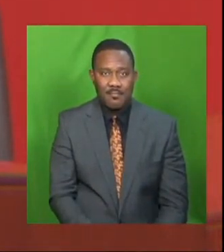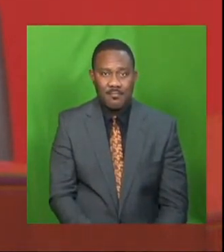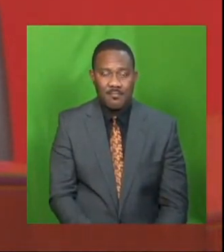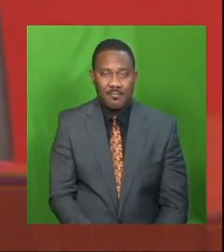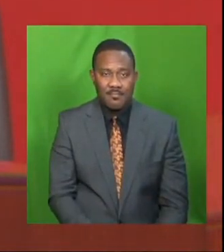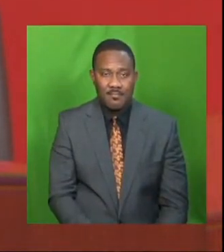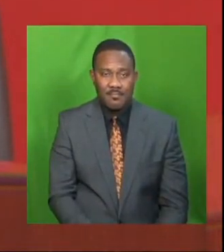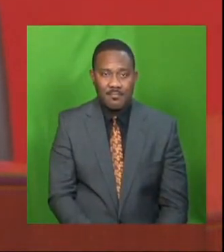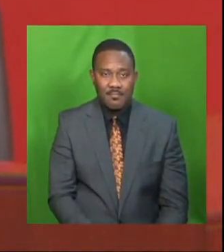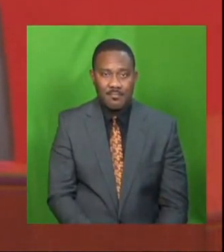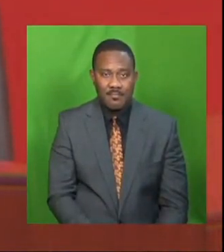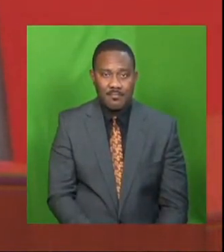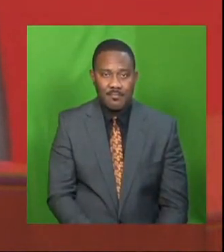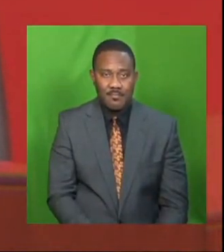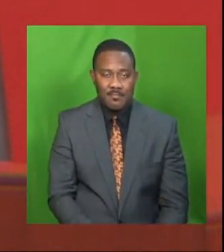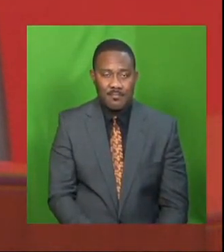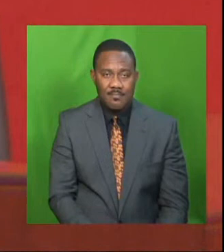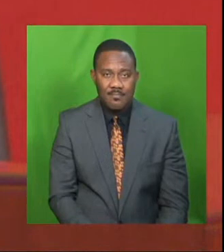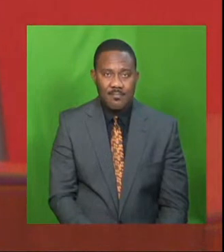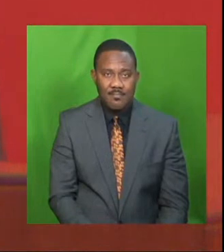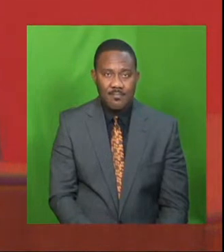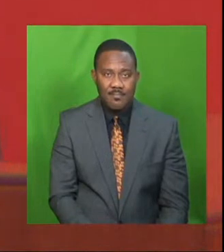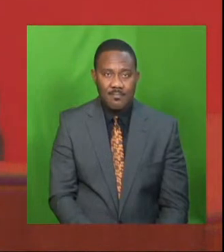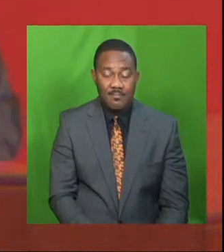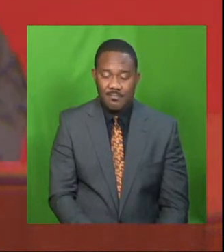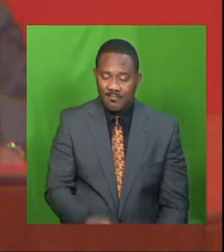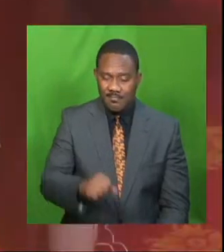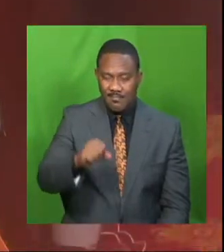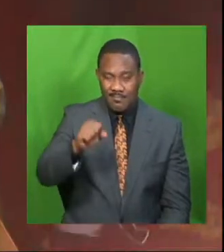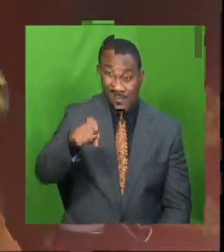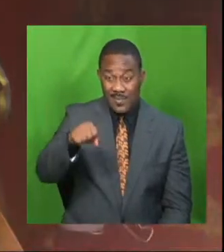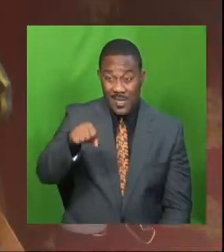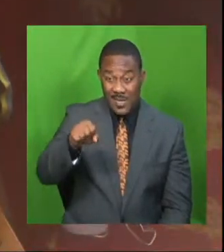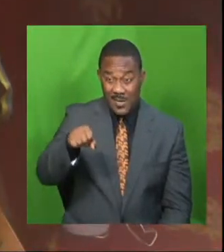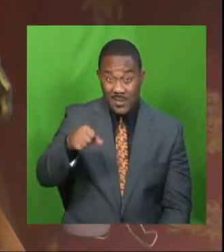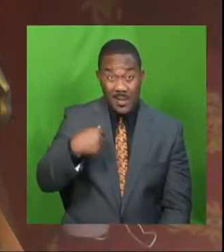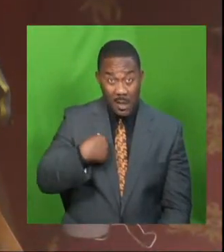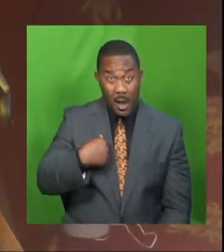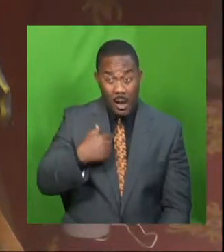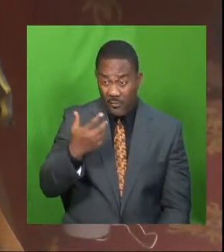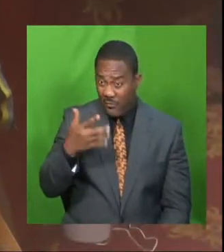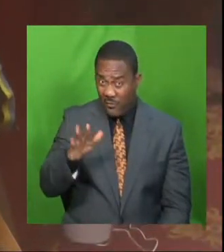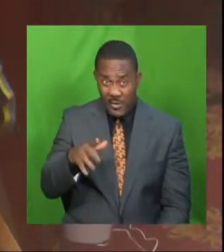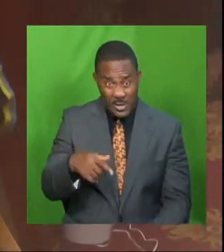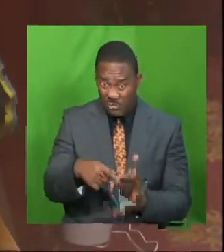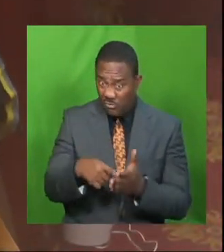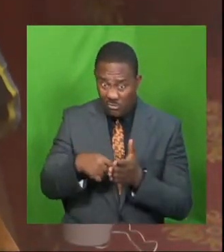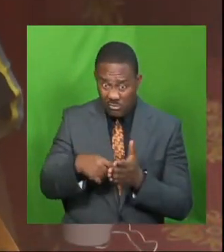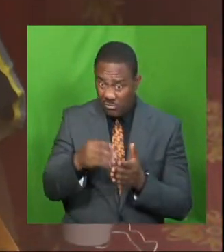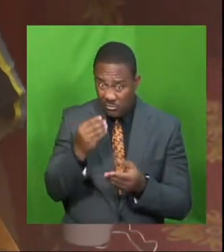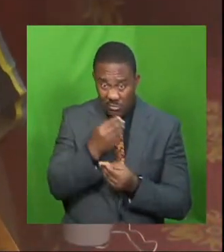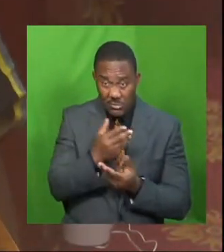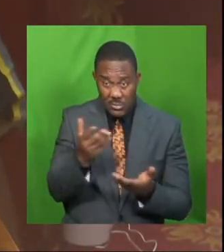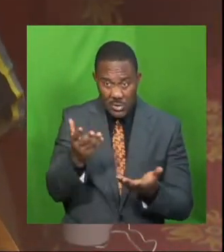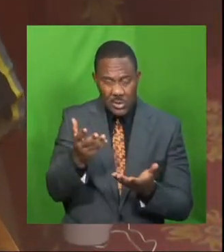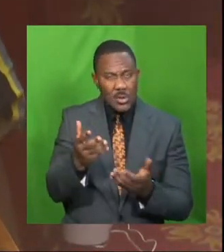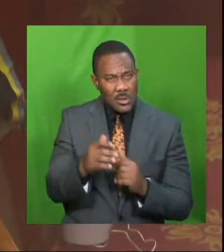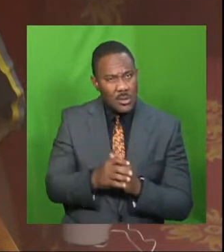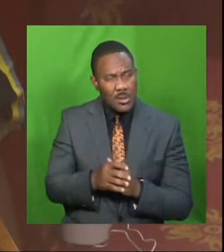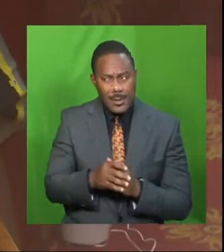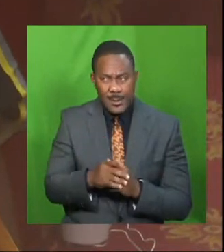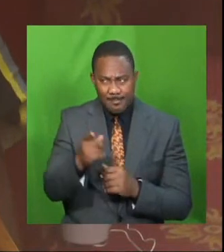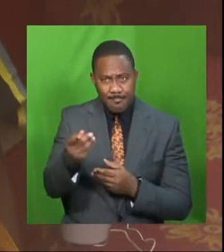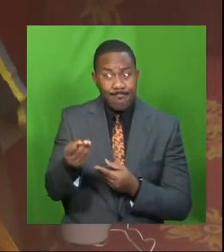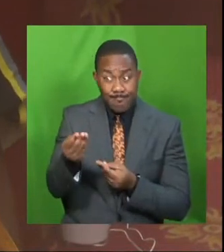I thank you, Mr. Speaker. Mr. Speaker, yes, I have put in a request, and yes, we have received communication that